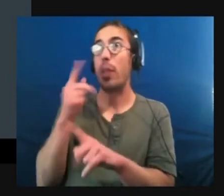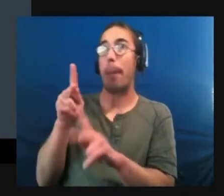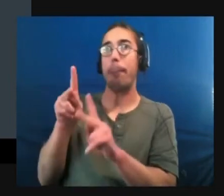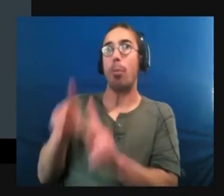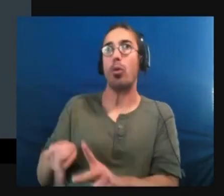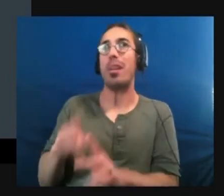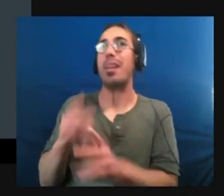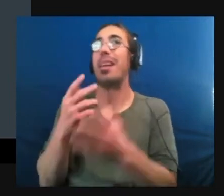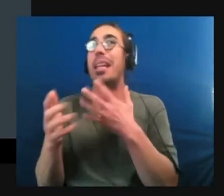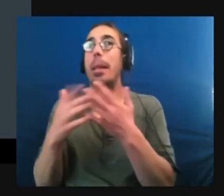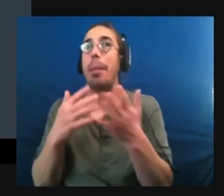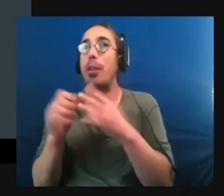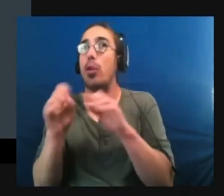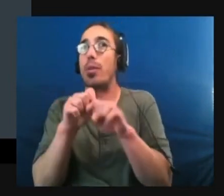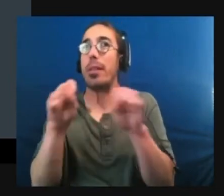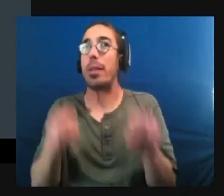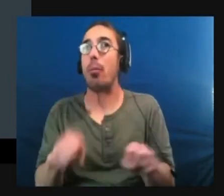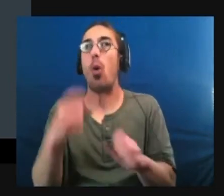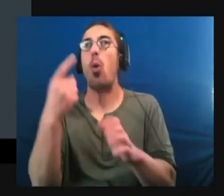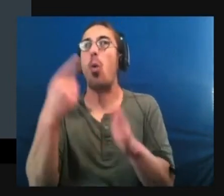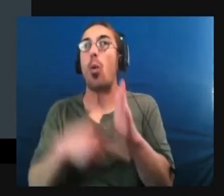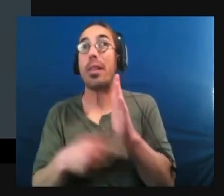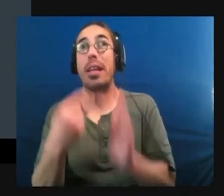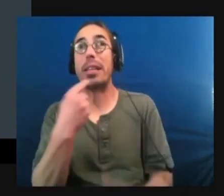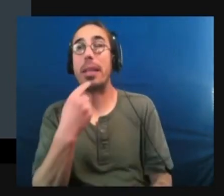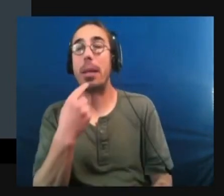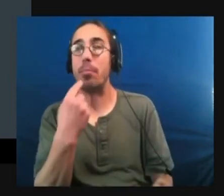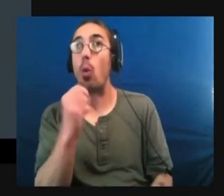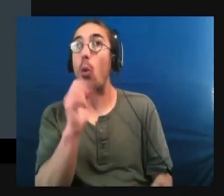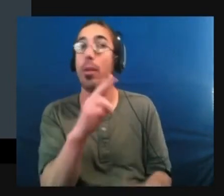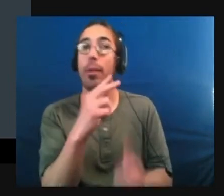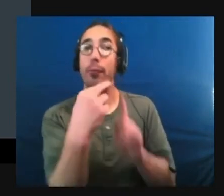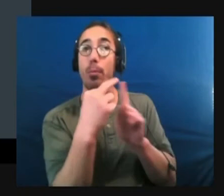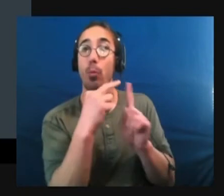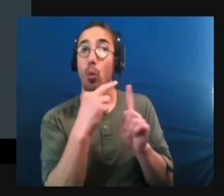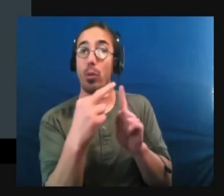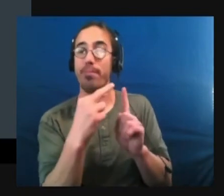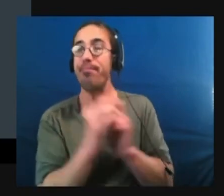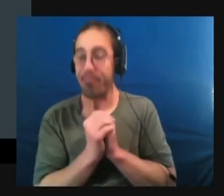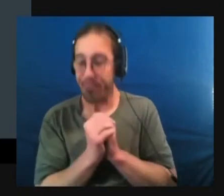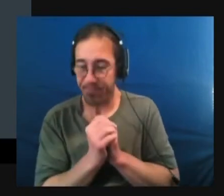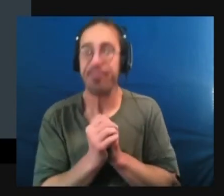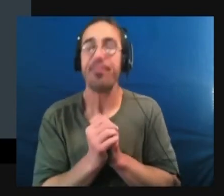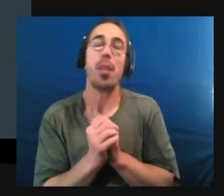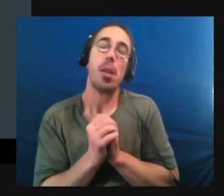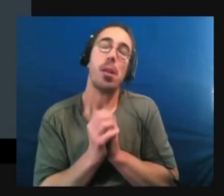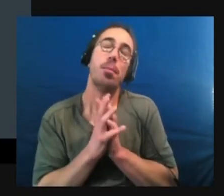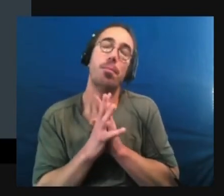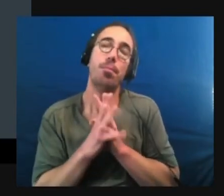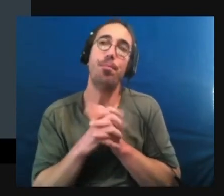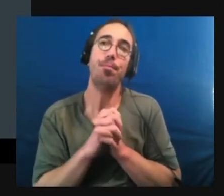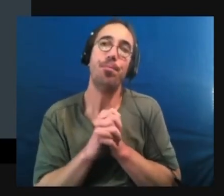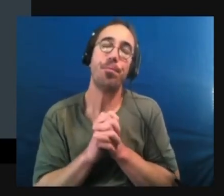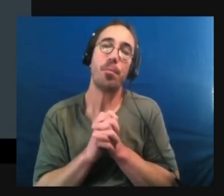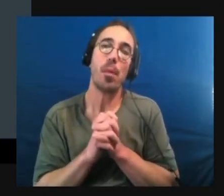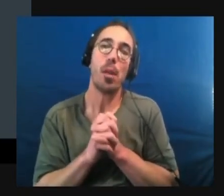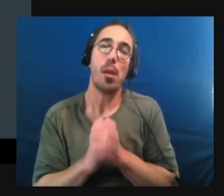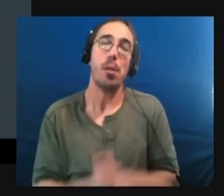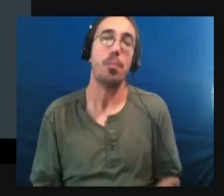the system that was set in place for me. And I think